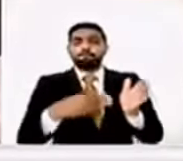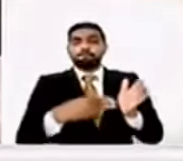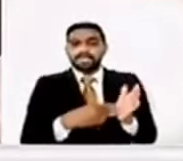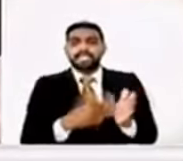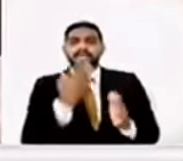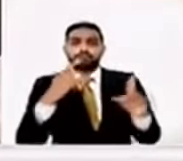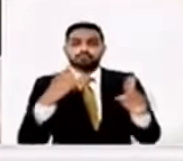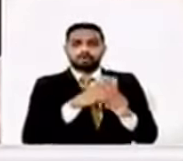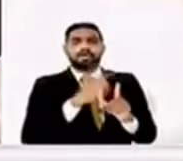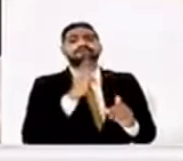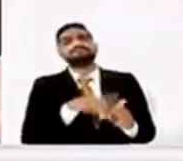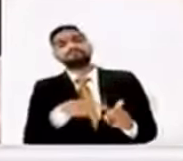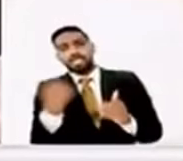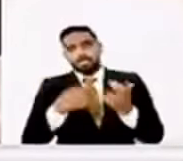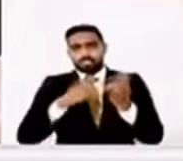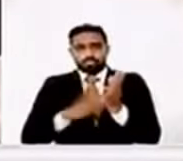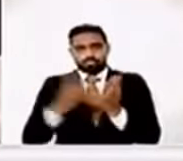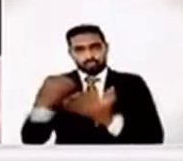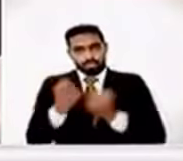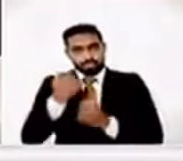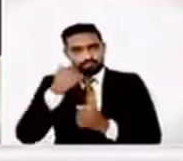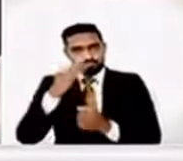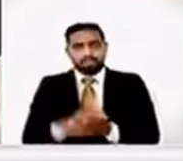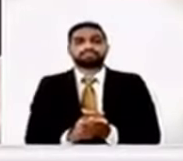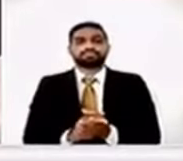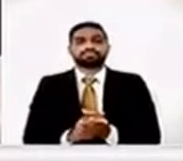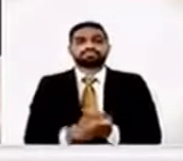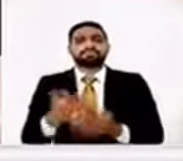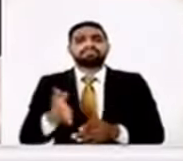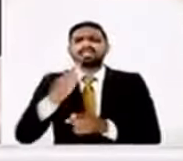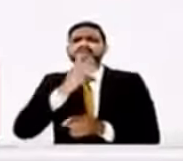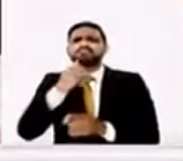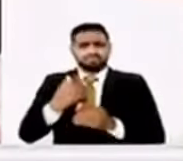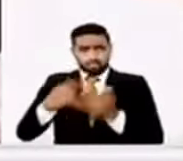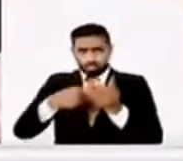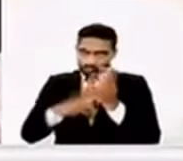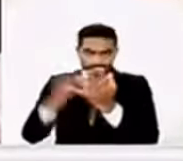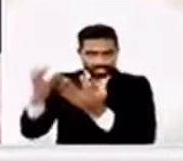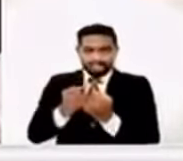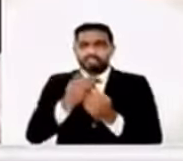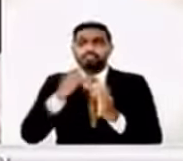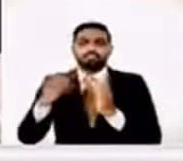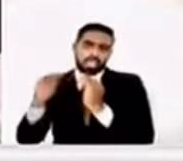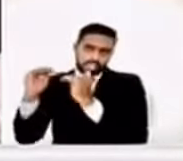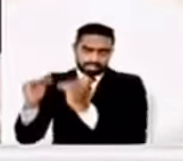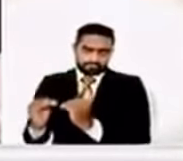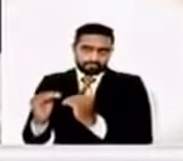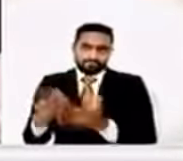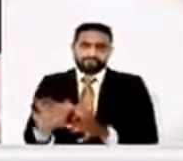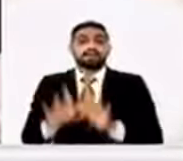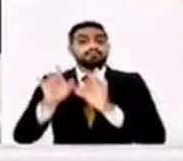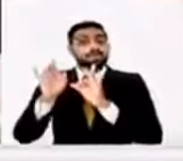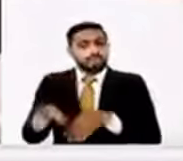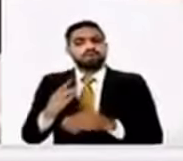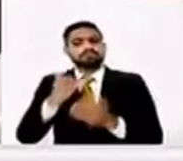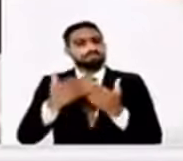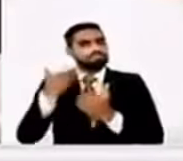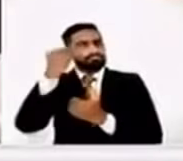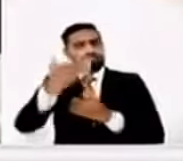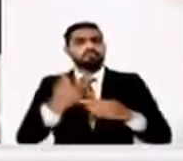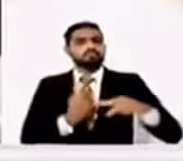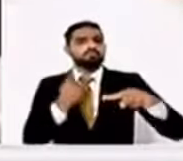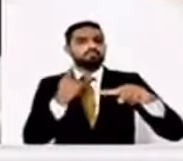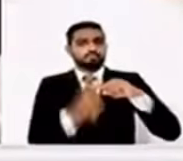have very little import content and requirement, I believe this measure will also have a positive impact on foreign currency management.